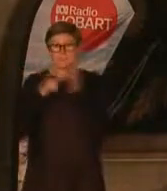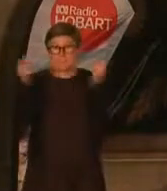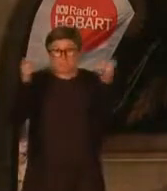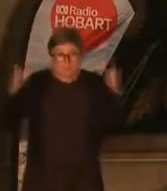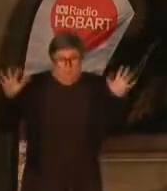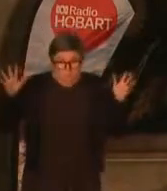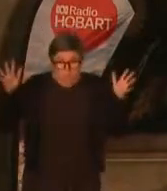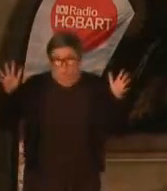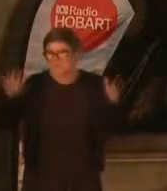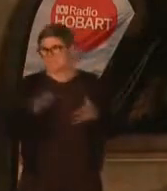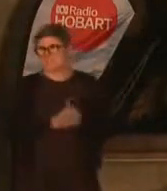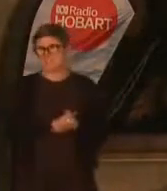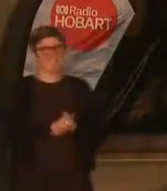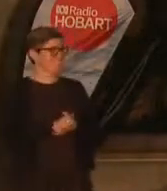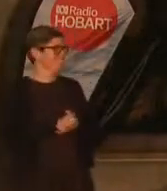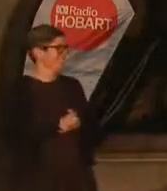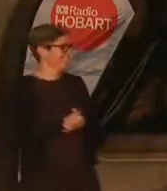Woohoo!